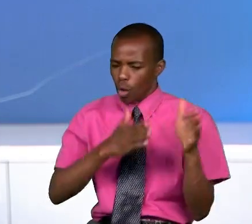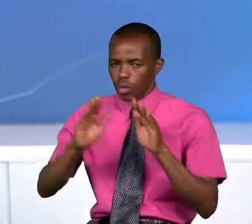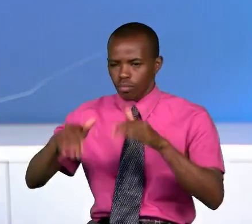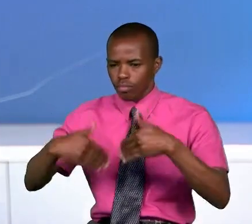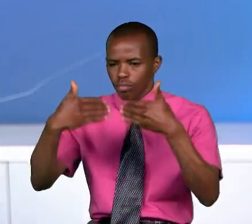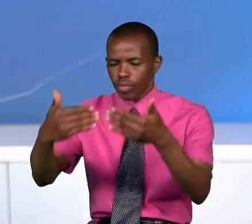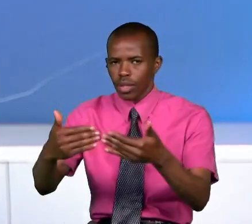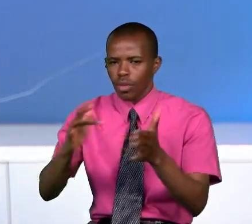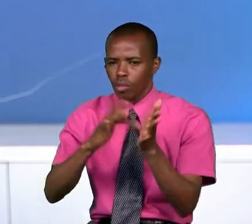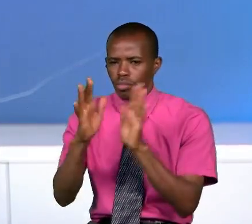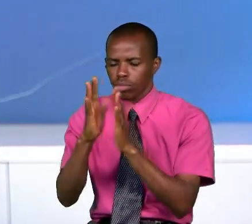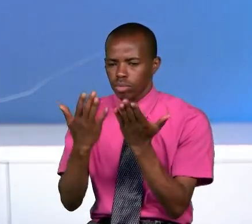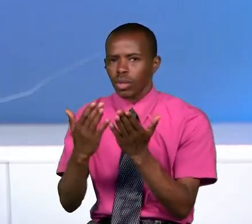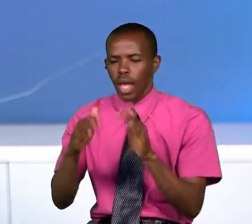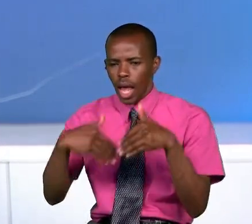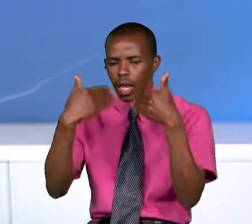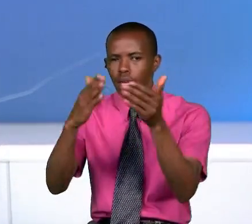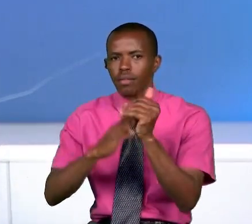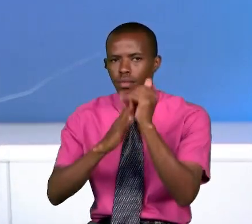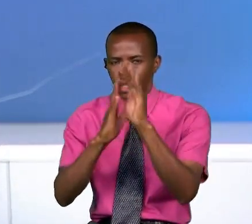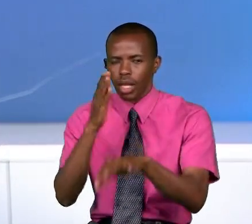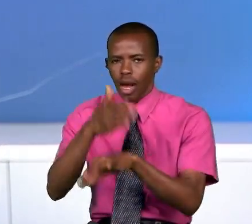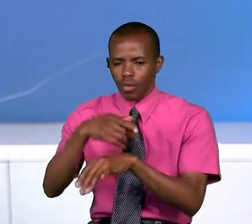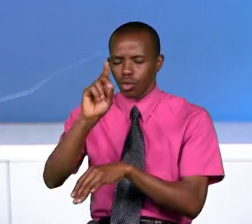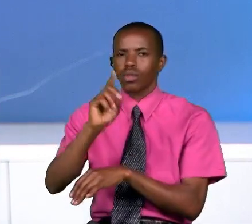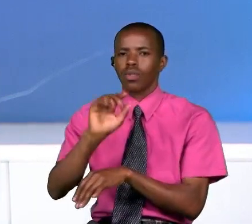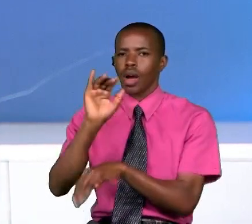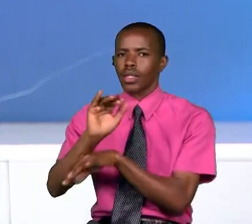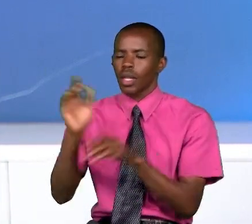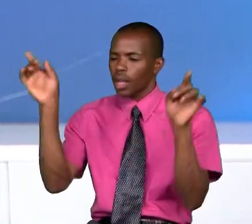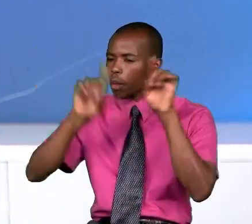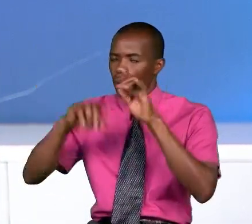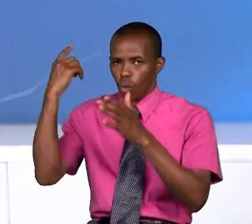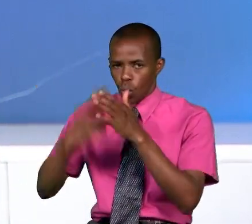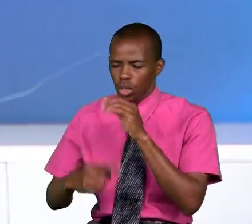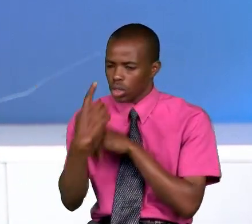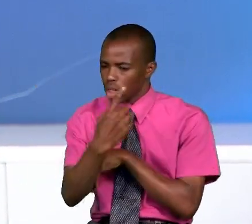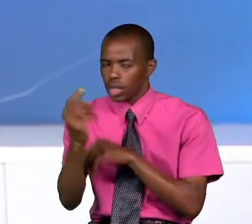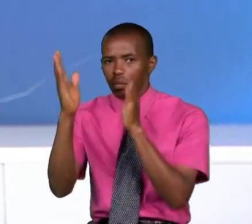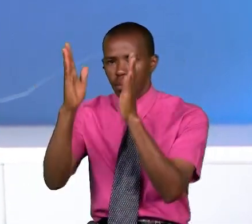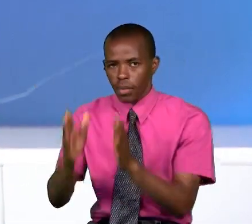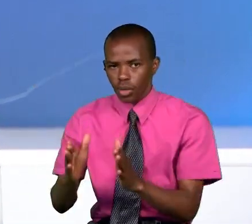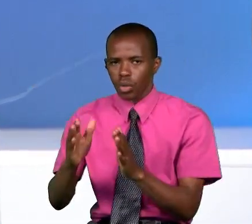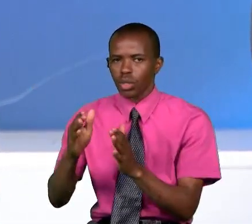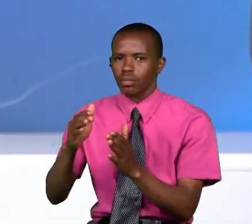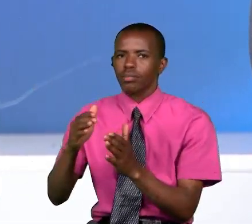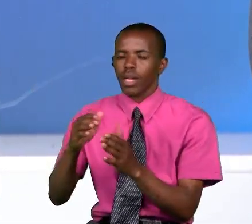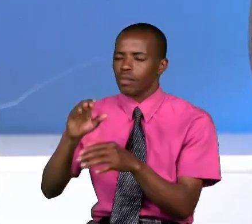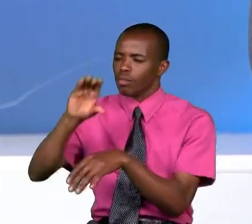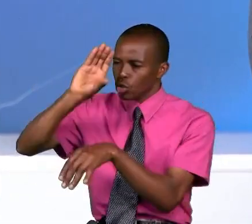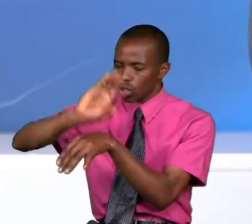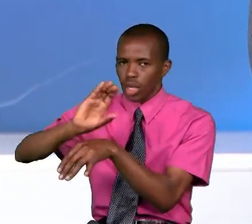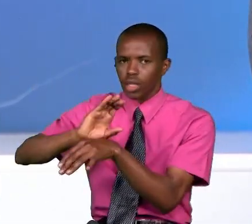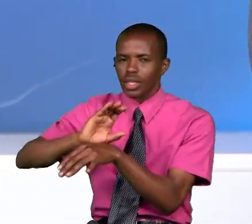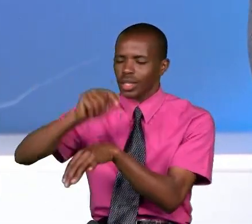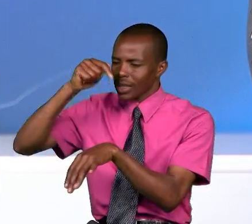Scripture says I give you leaders after your own heart. And this is what happens, that everybody that is in the church, it is time